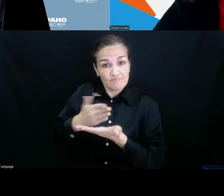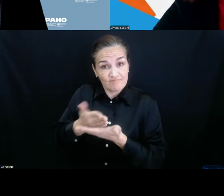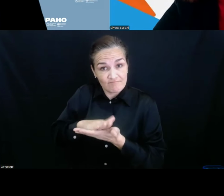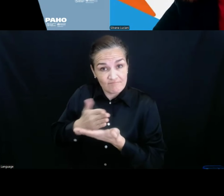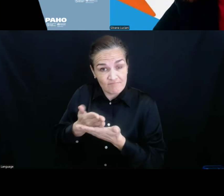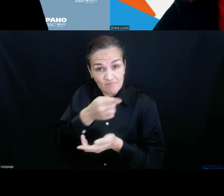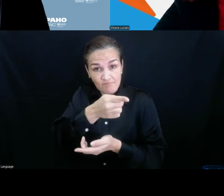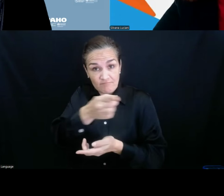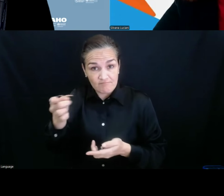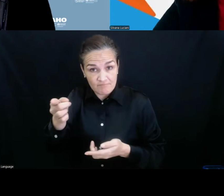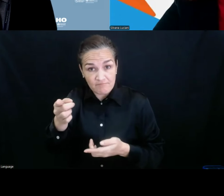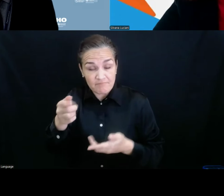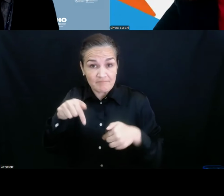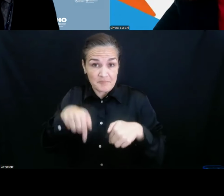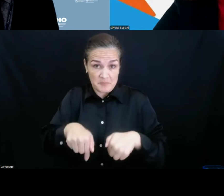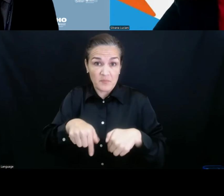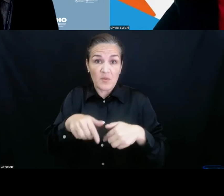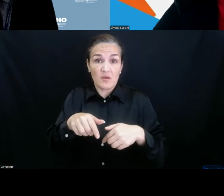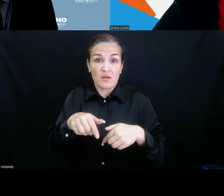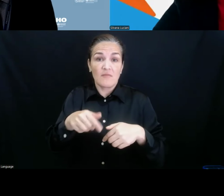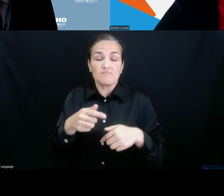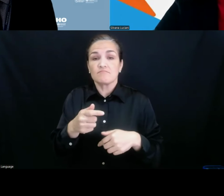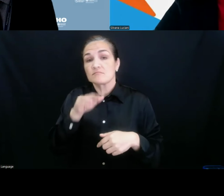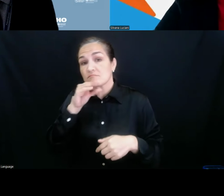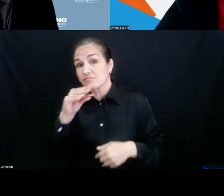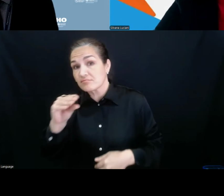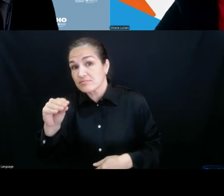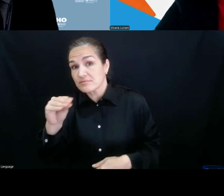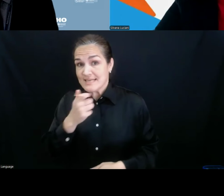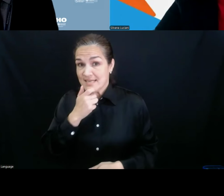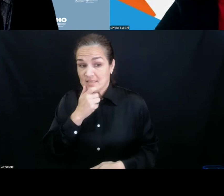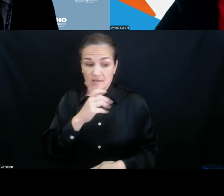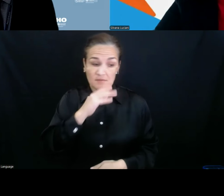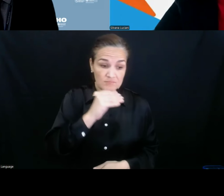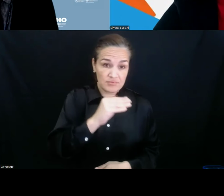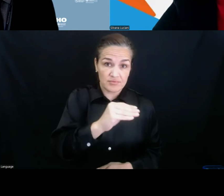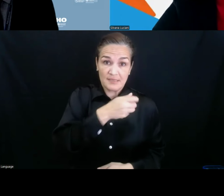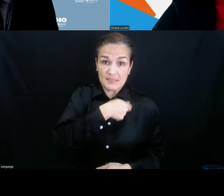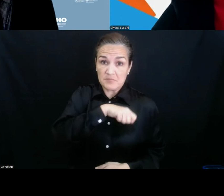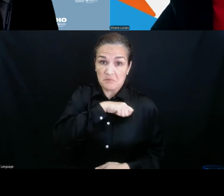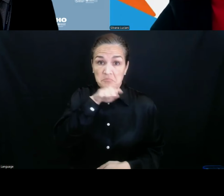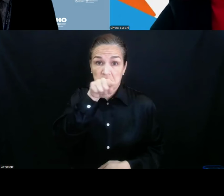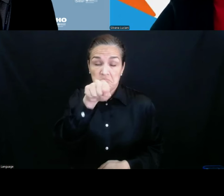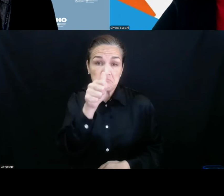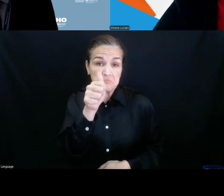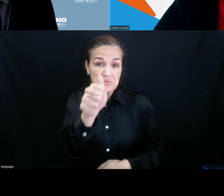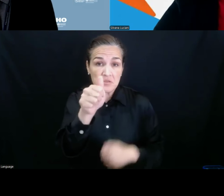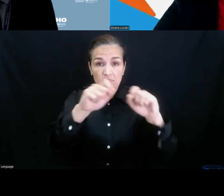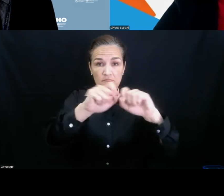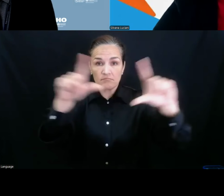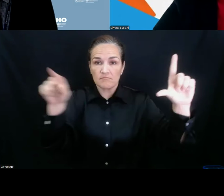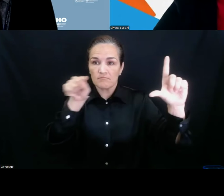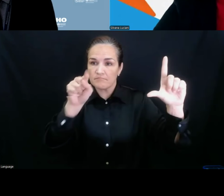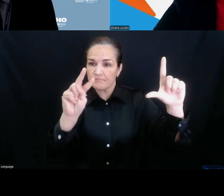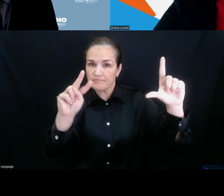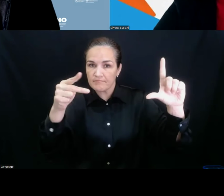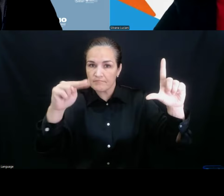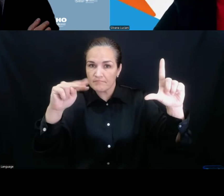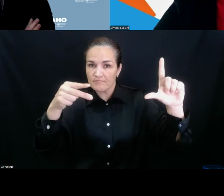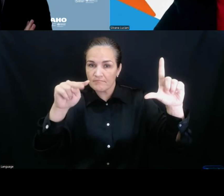aunque We el have webinar será en simultaneous inglés y en interpreting español, because solo the hay que webinar will be in elegir el English and idioma para Spanish, la and you interpretación. just have to También choose